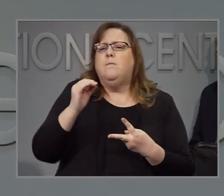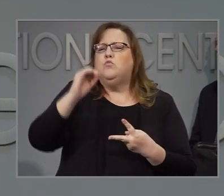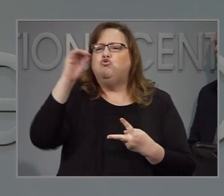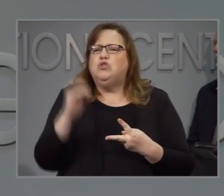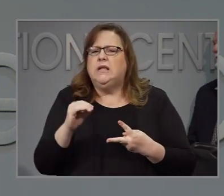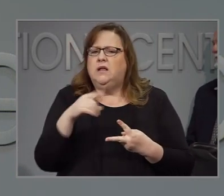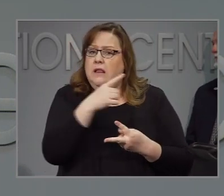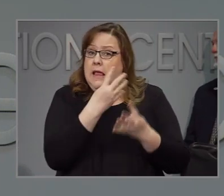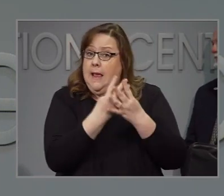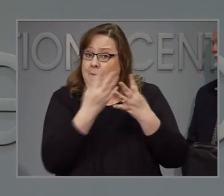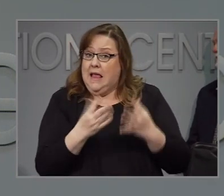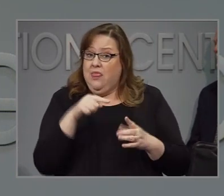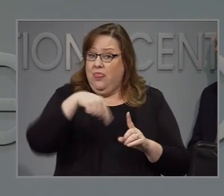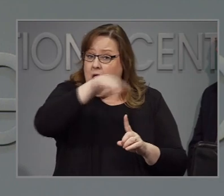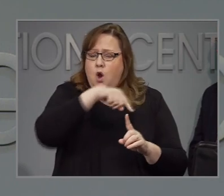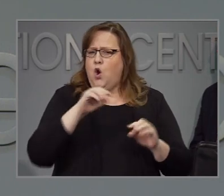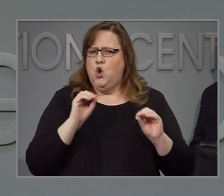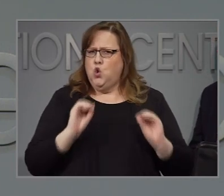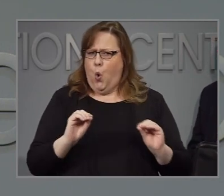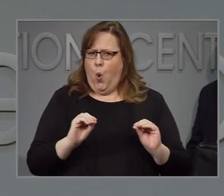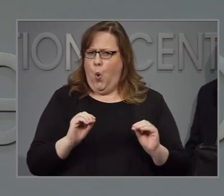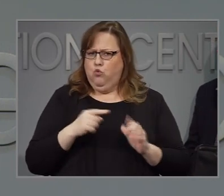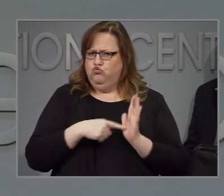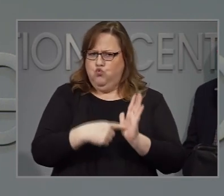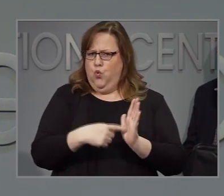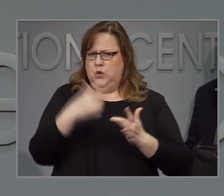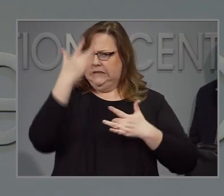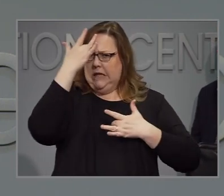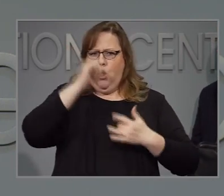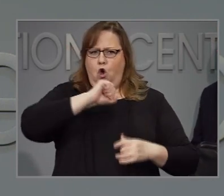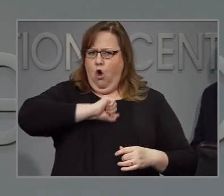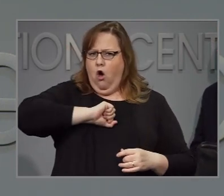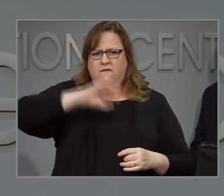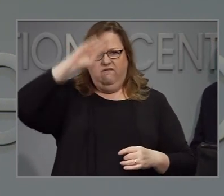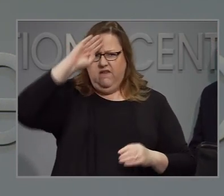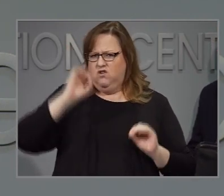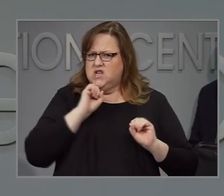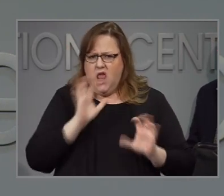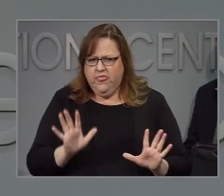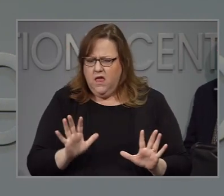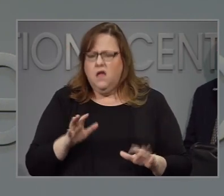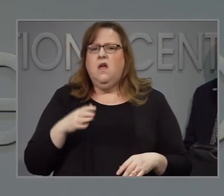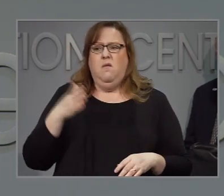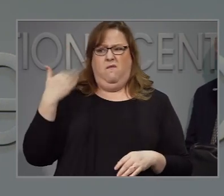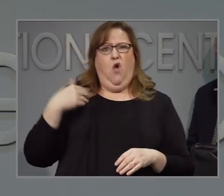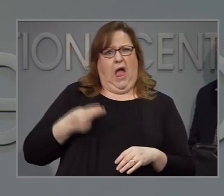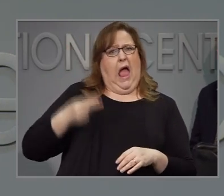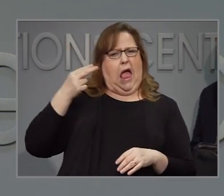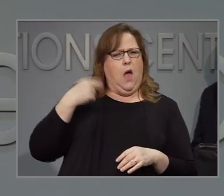high to begin with. And then the second part, I noticed that the state health plan announced today that